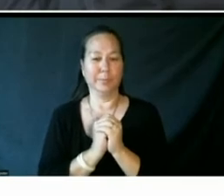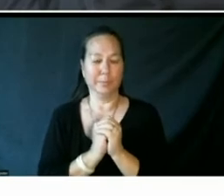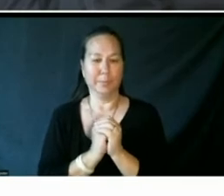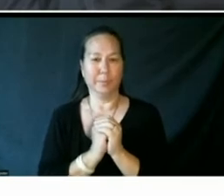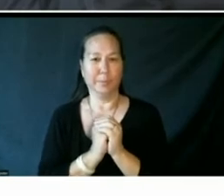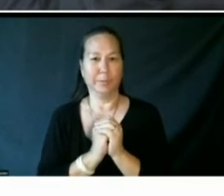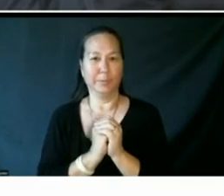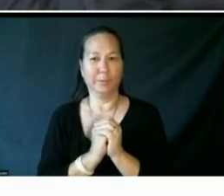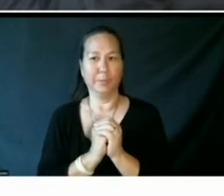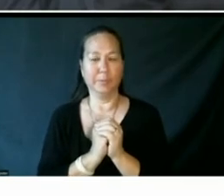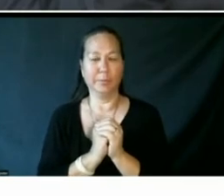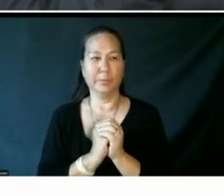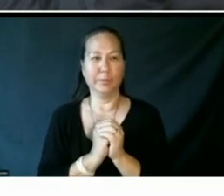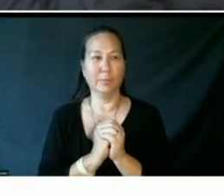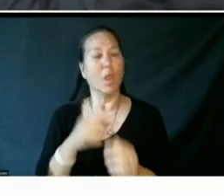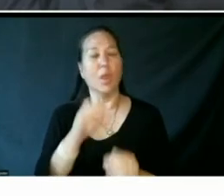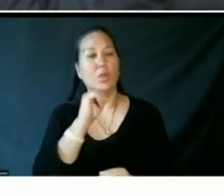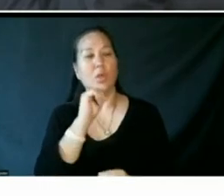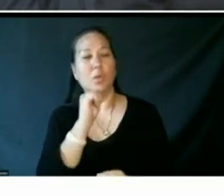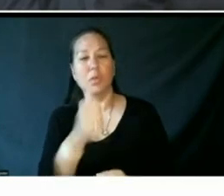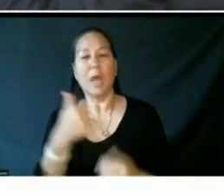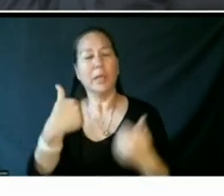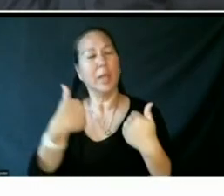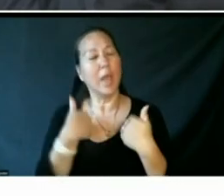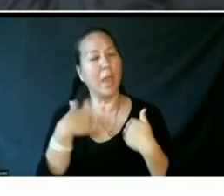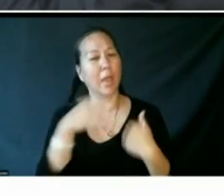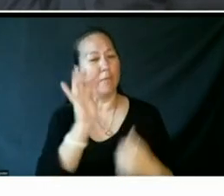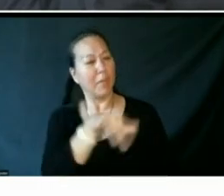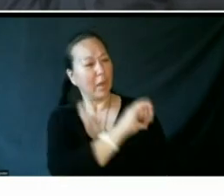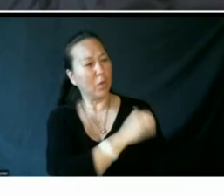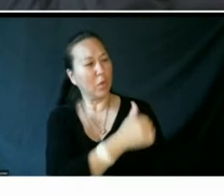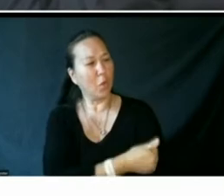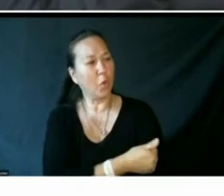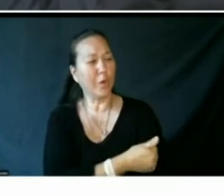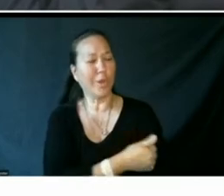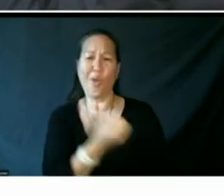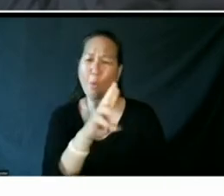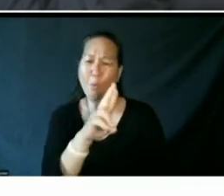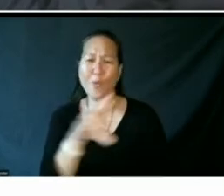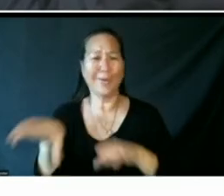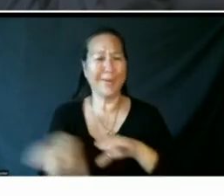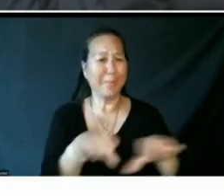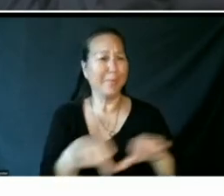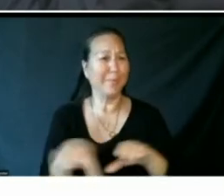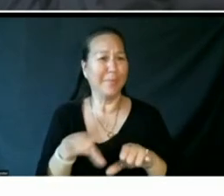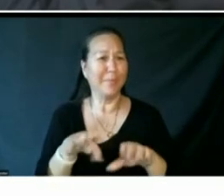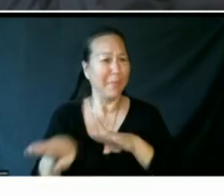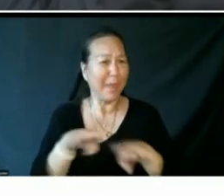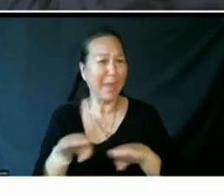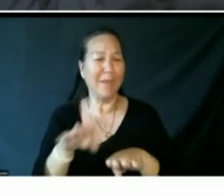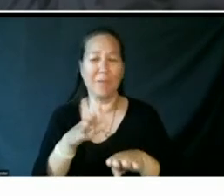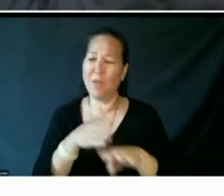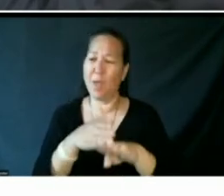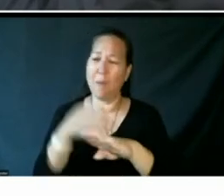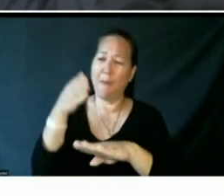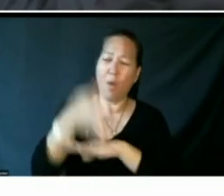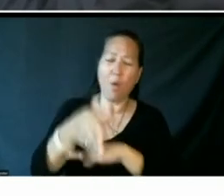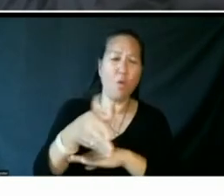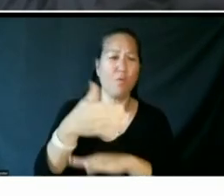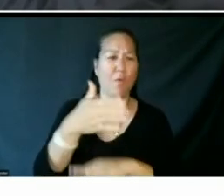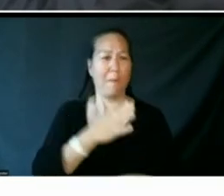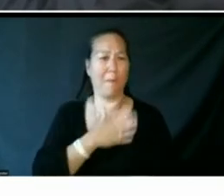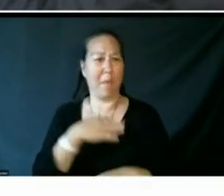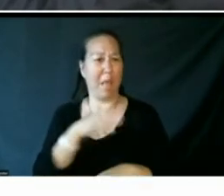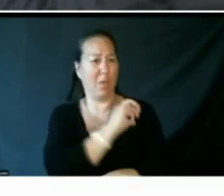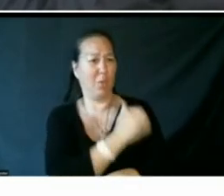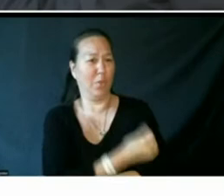have authority and be forbidden to act beyond my authority on both counts, I am not authorized to take such action, and that